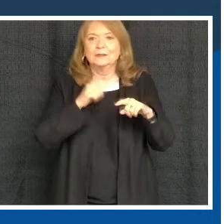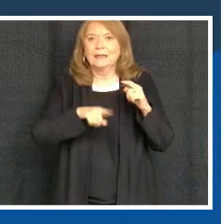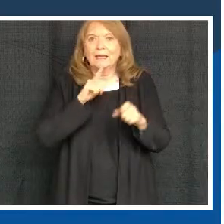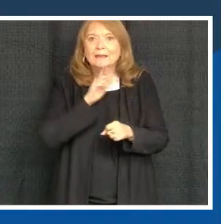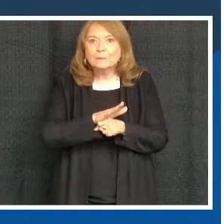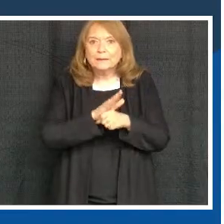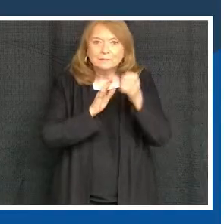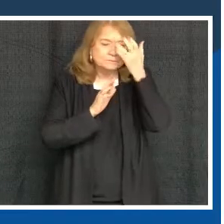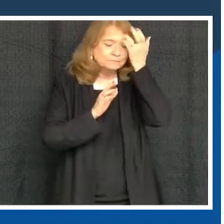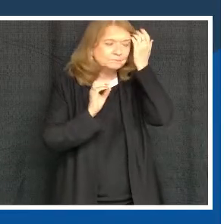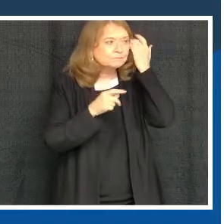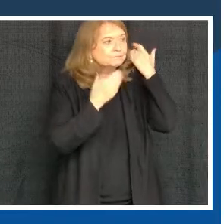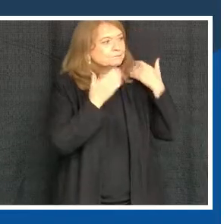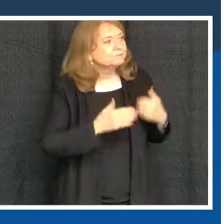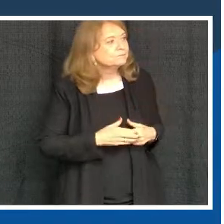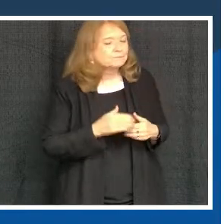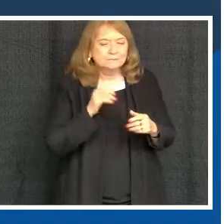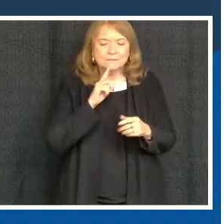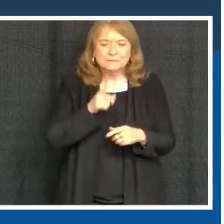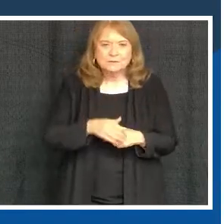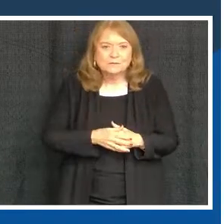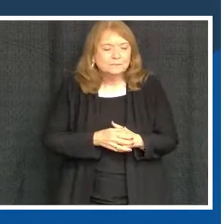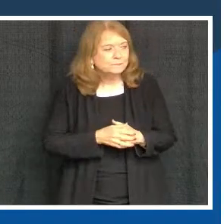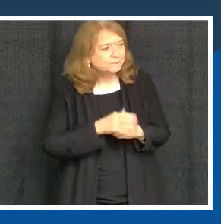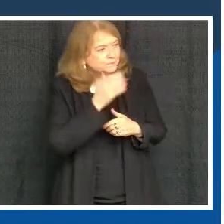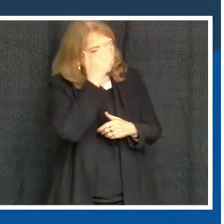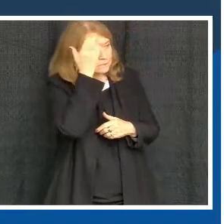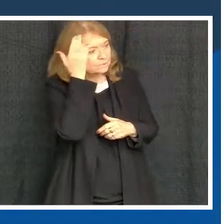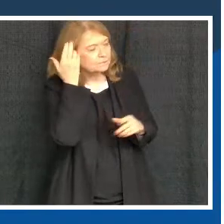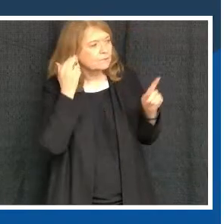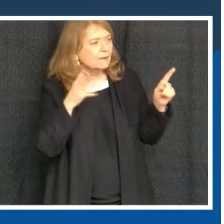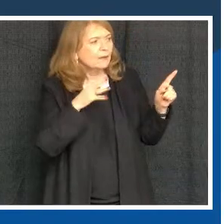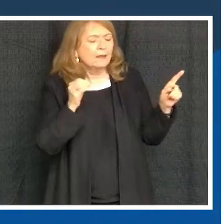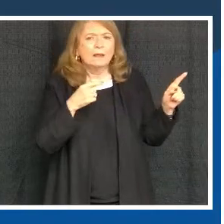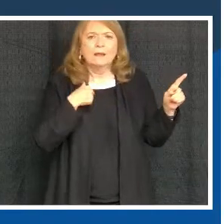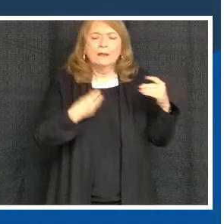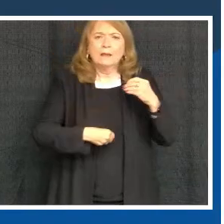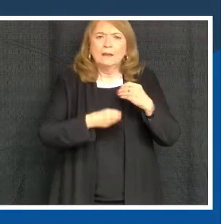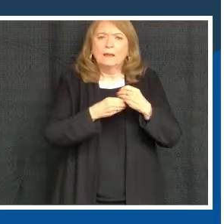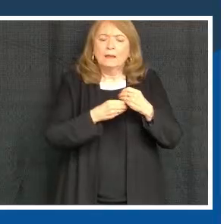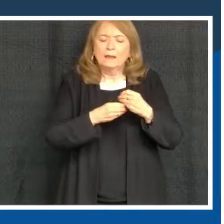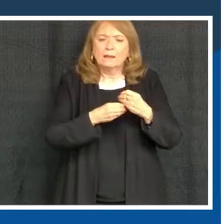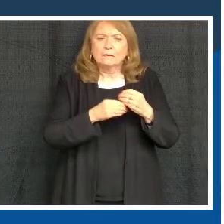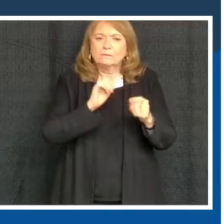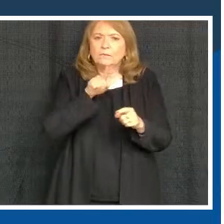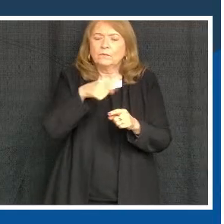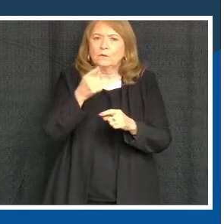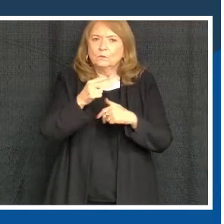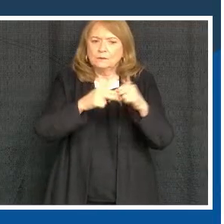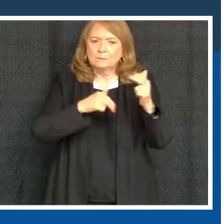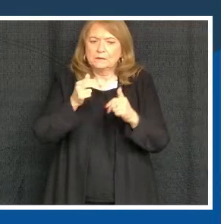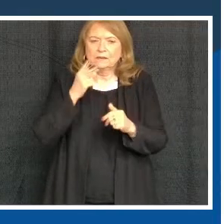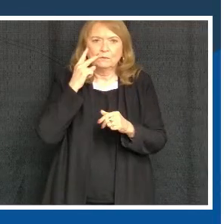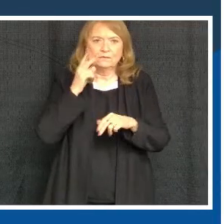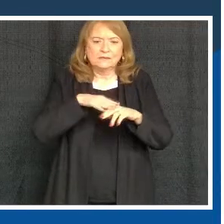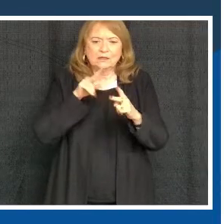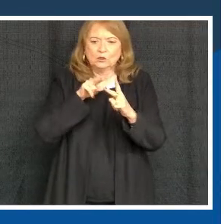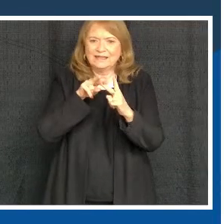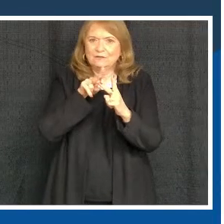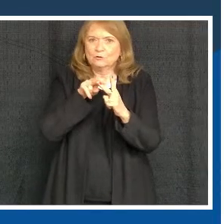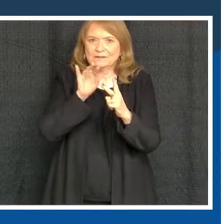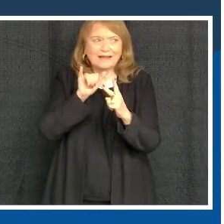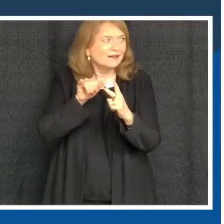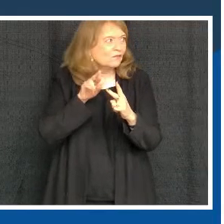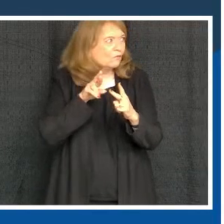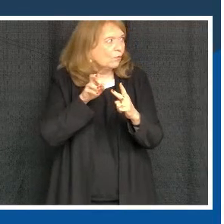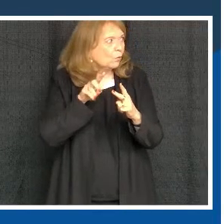Okay, thank you. Absolutely. And let me just add to that, the only development we've seen on either side of the road, and